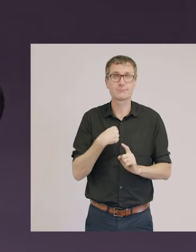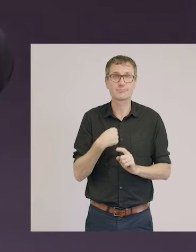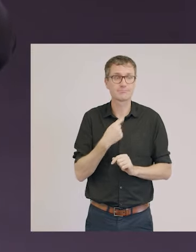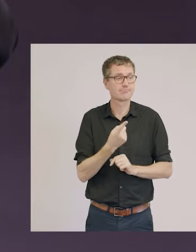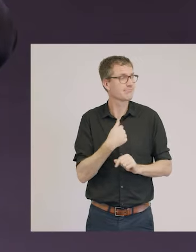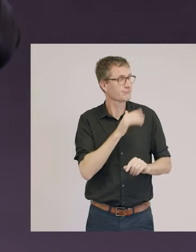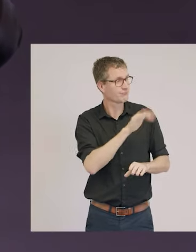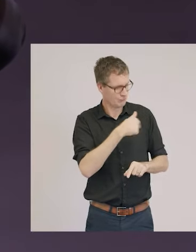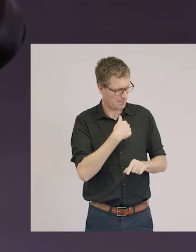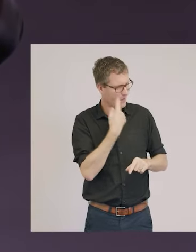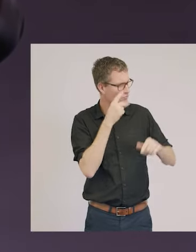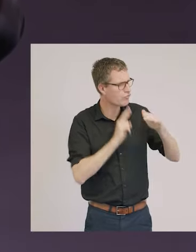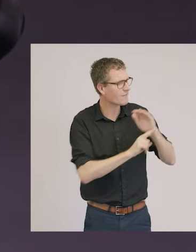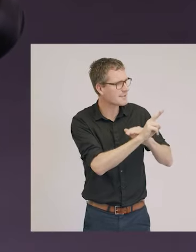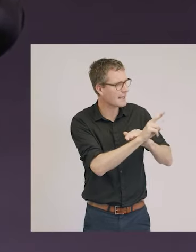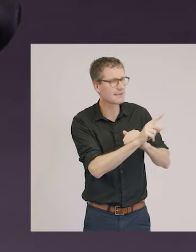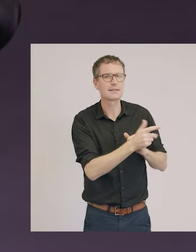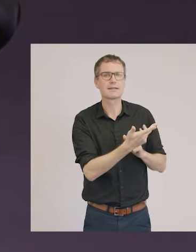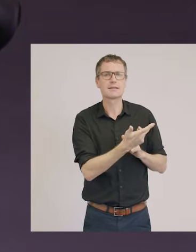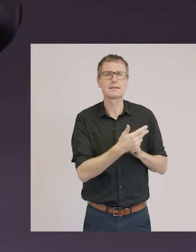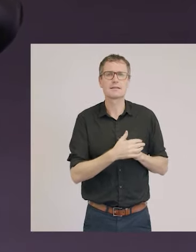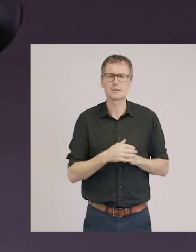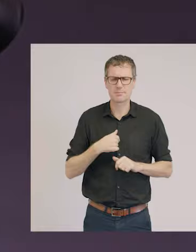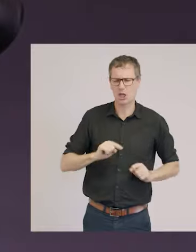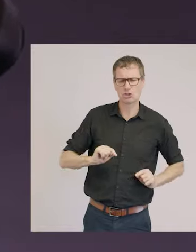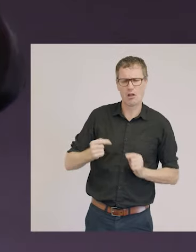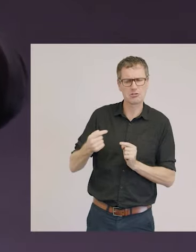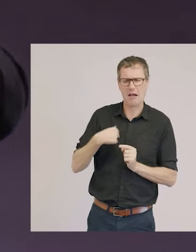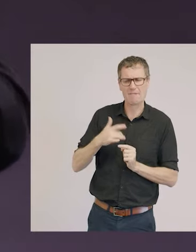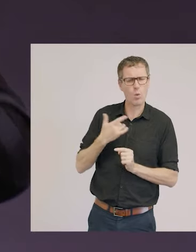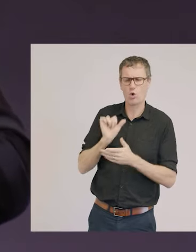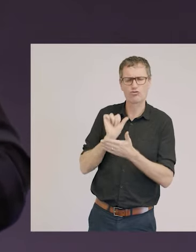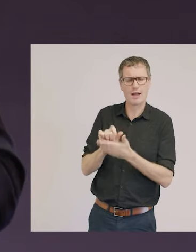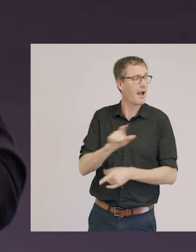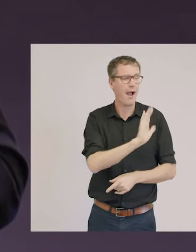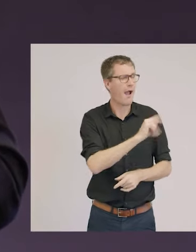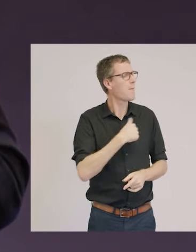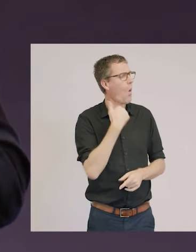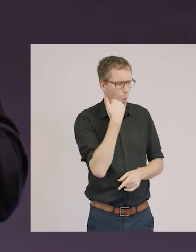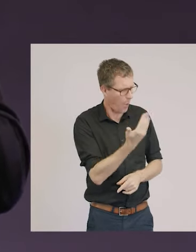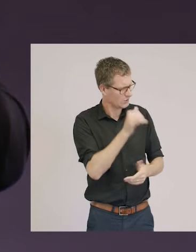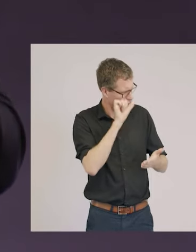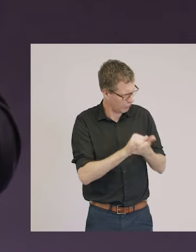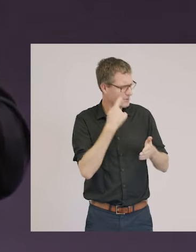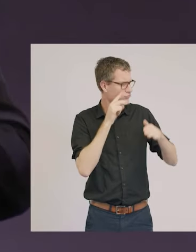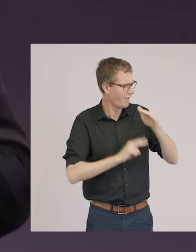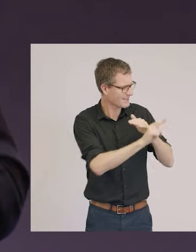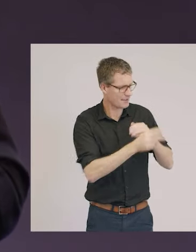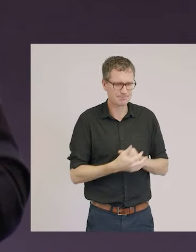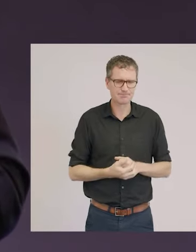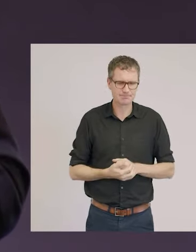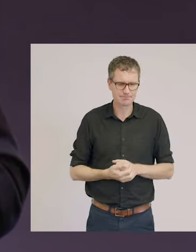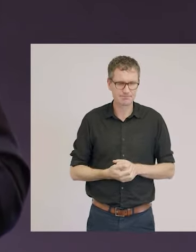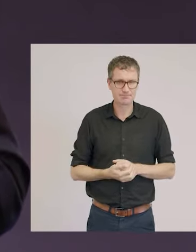had a guy that actually a few years ago that came here to talk to me, and he said he was a prophetic guy, and I challenged him about some of the stuff he did, and he told me that he always got it